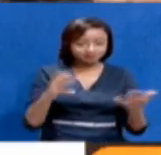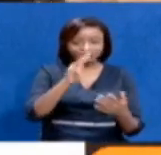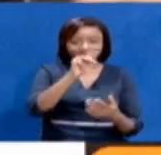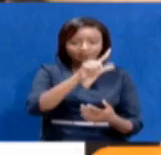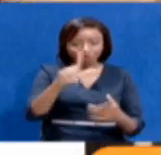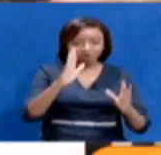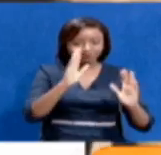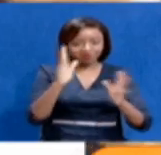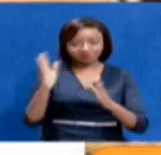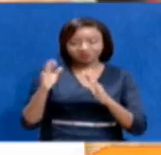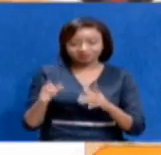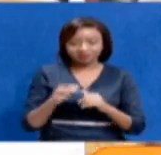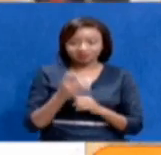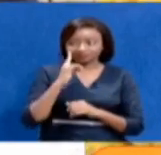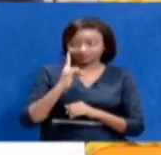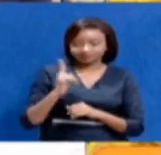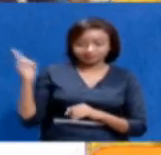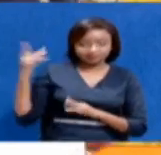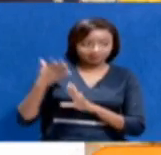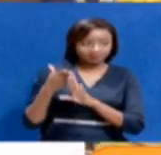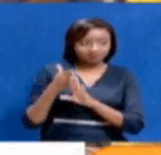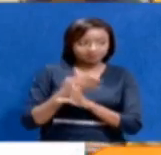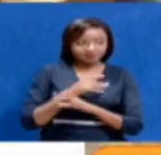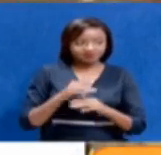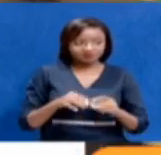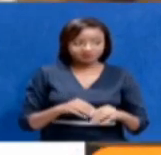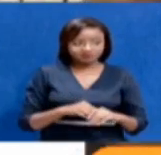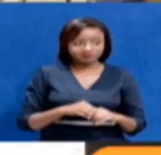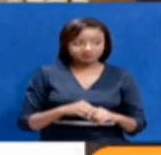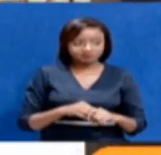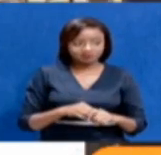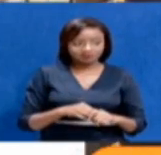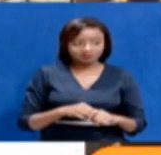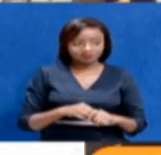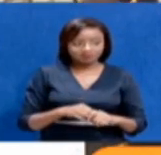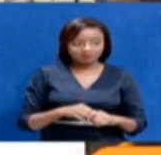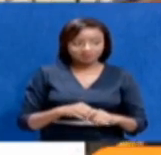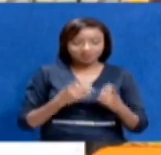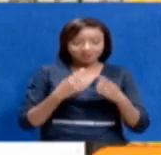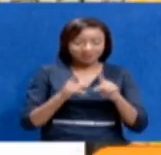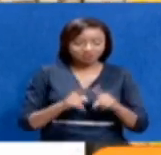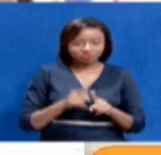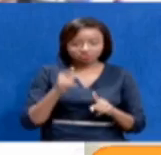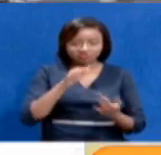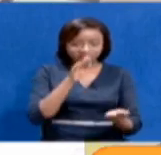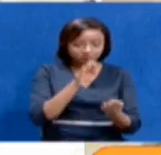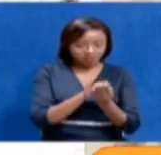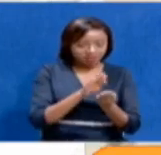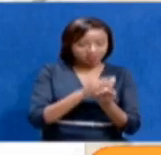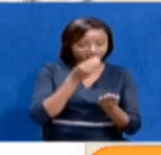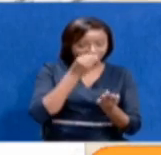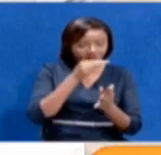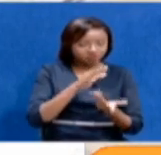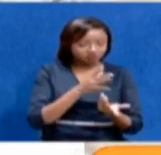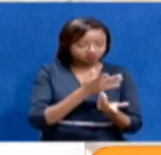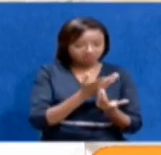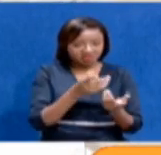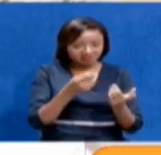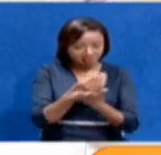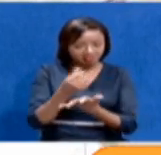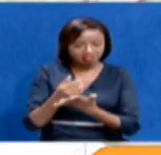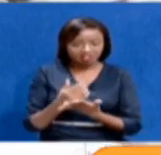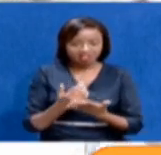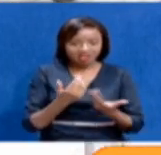mall along Uhuru Highway, previously occupied by Nakumat. The store will stock food and non-food items and unique specialty